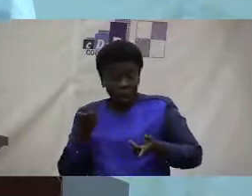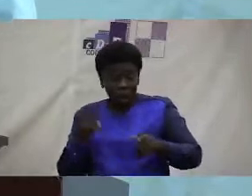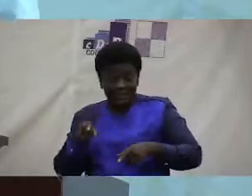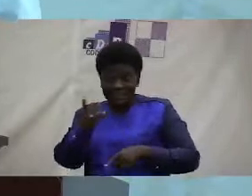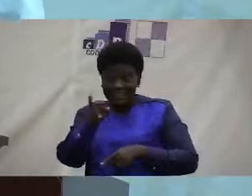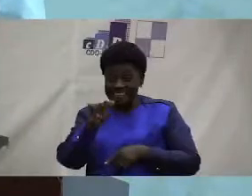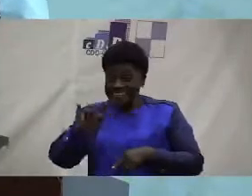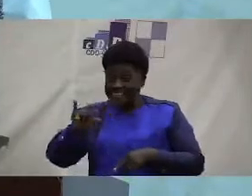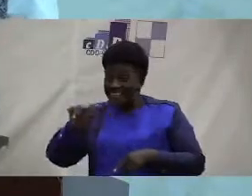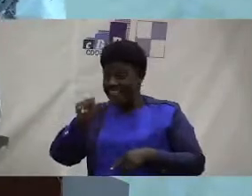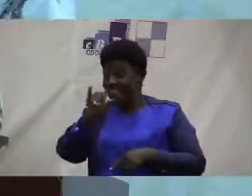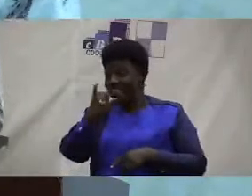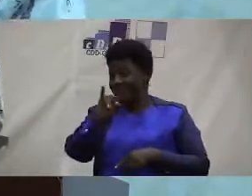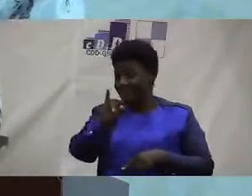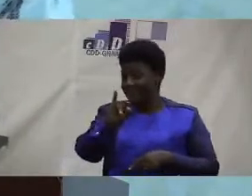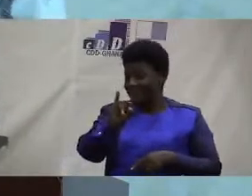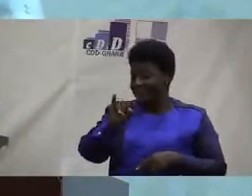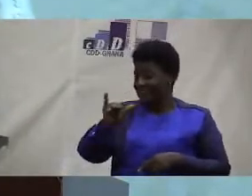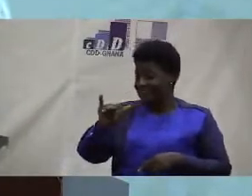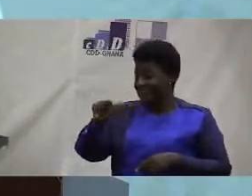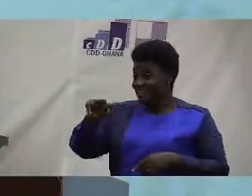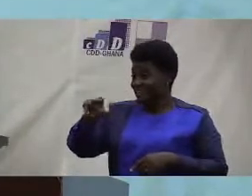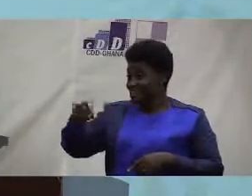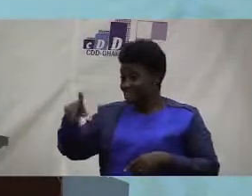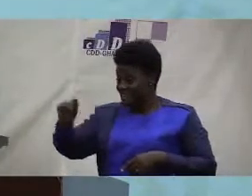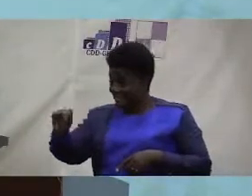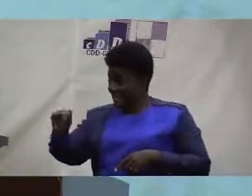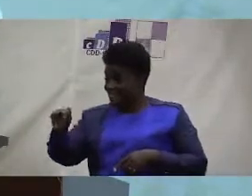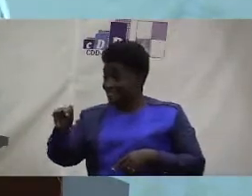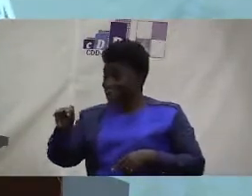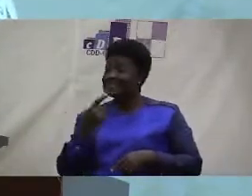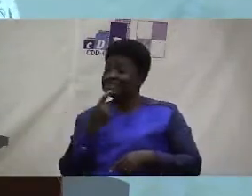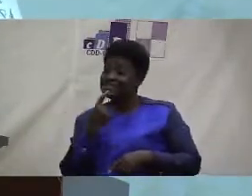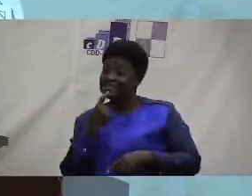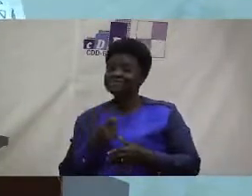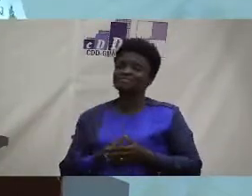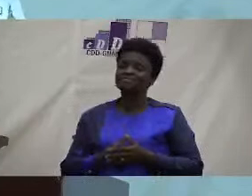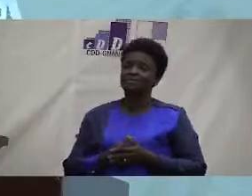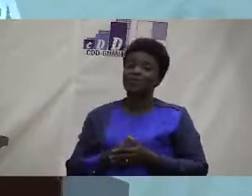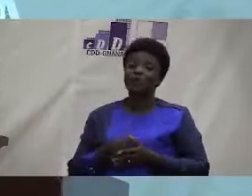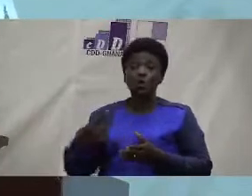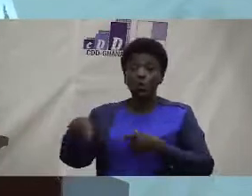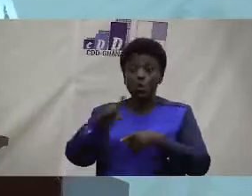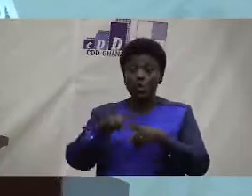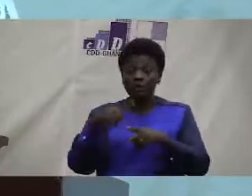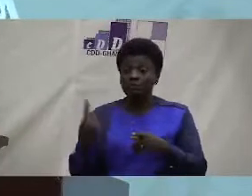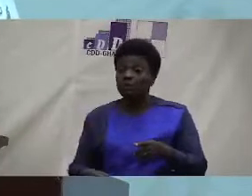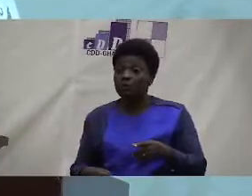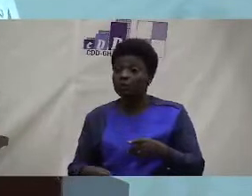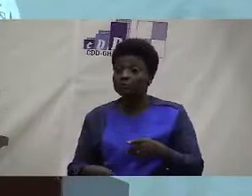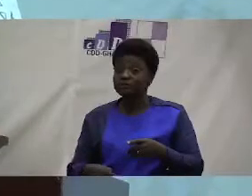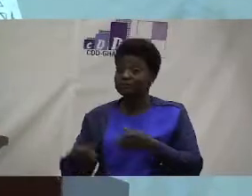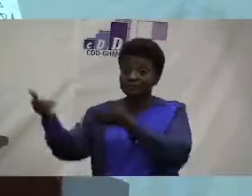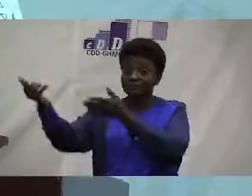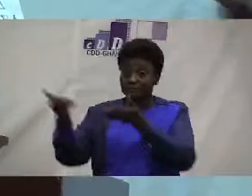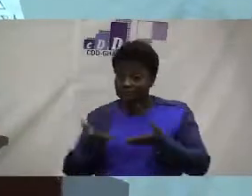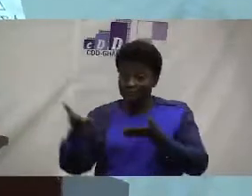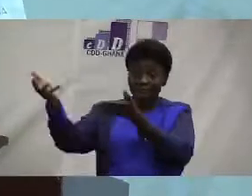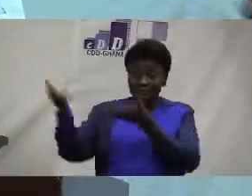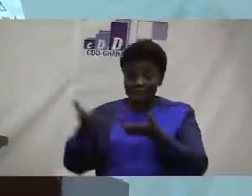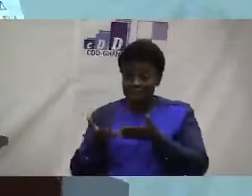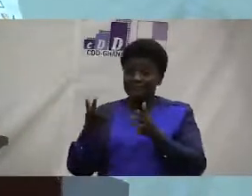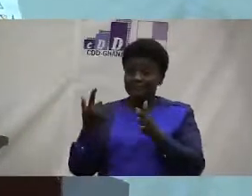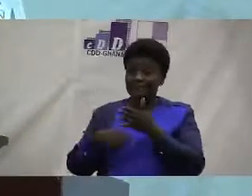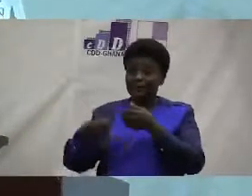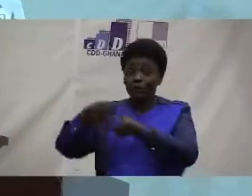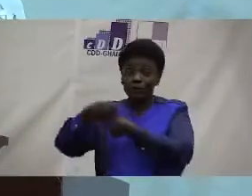Dayat said that one of the exports that we have made